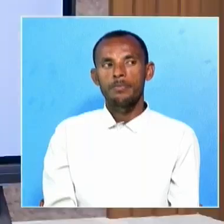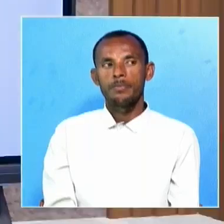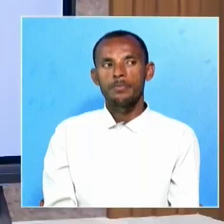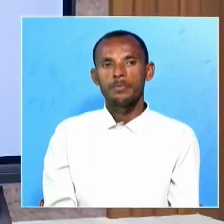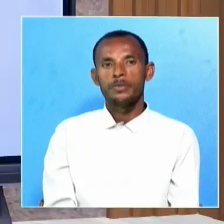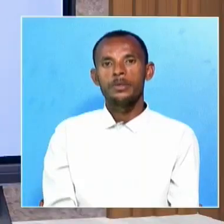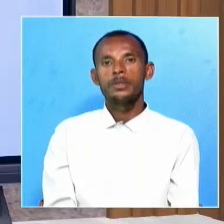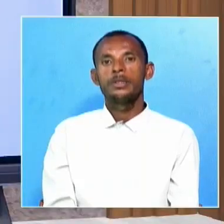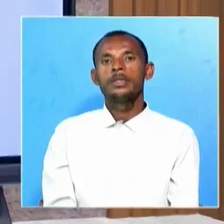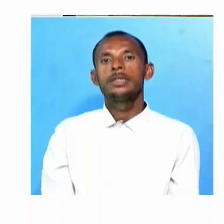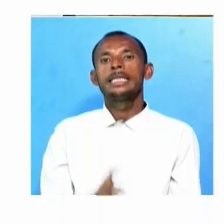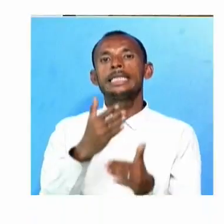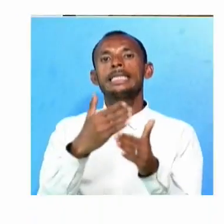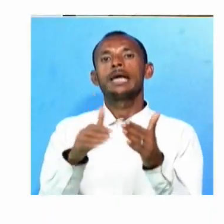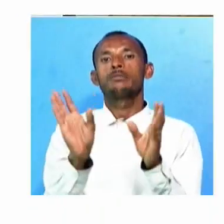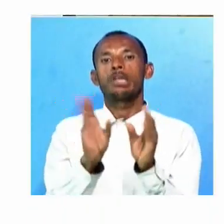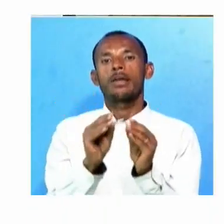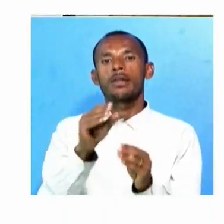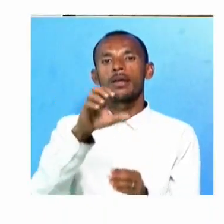Subset.